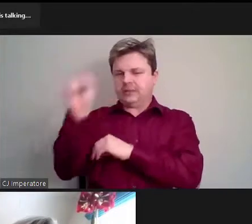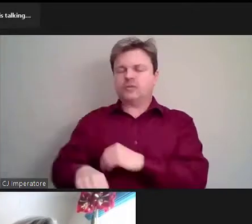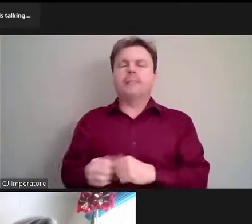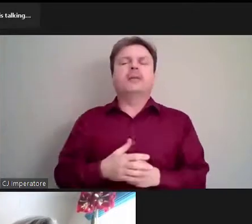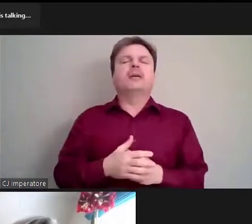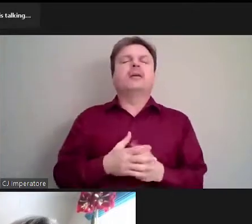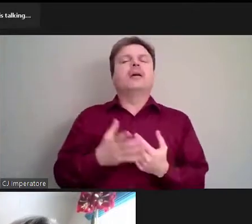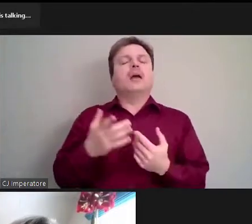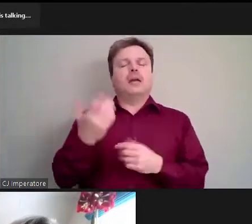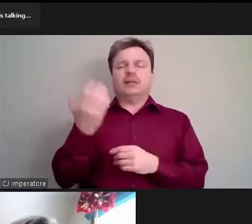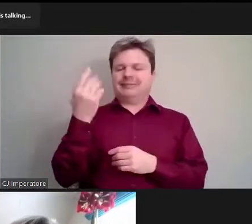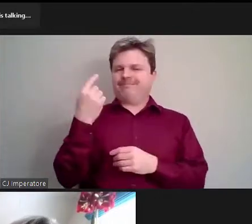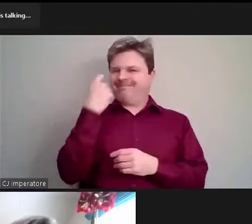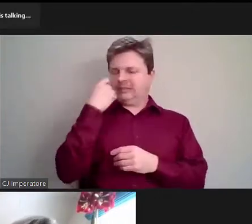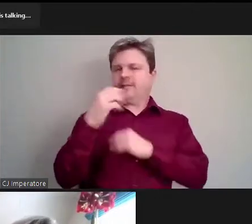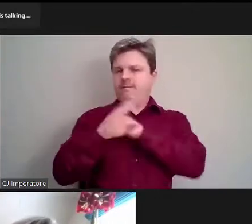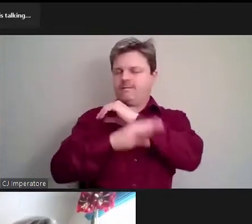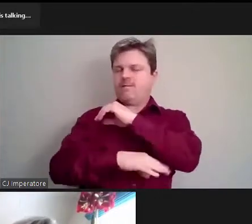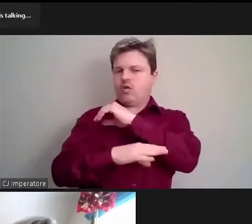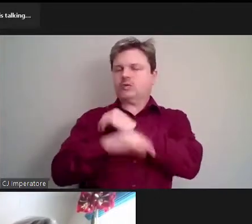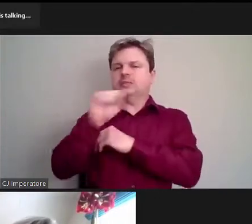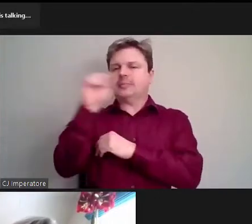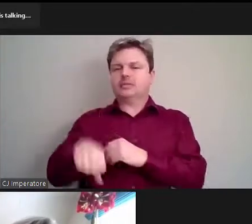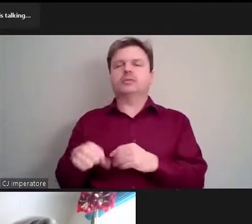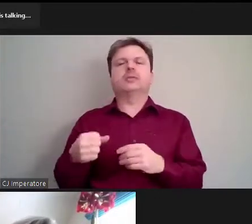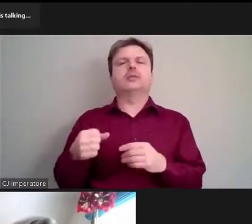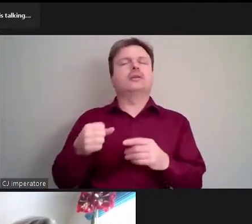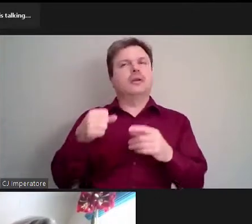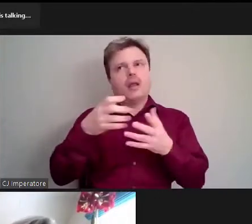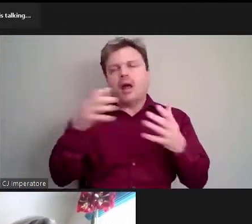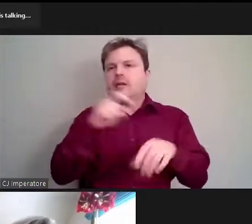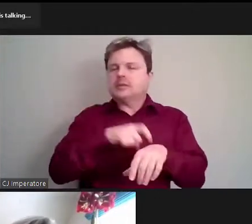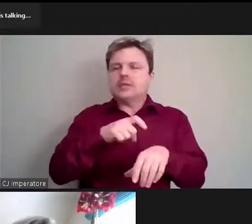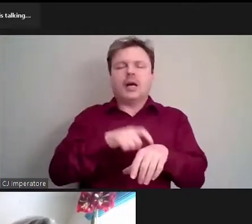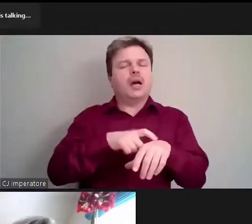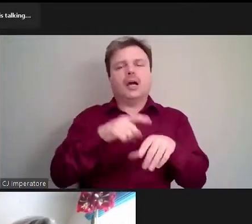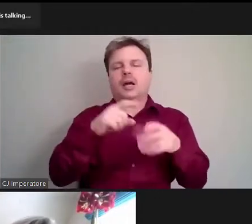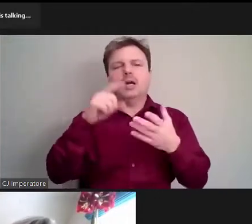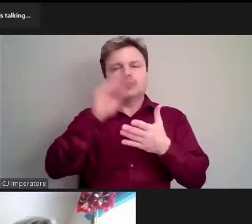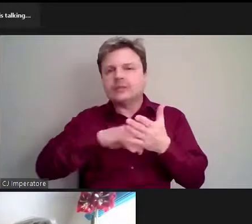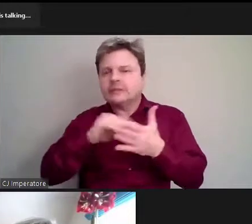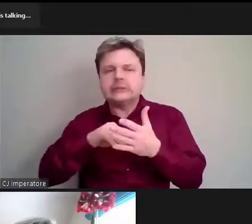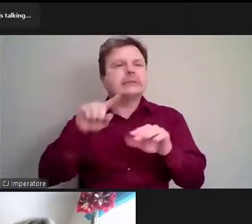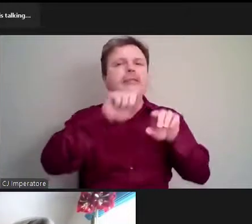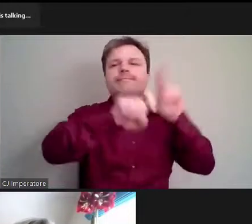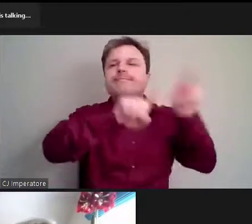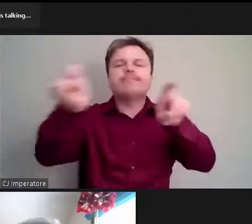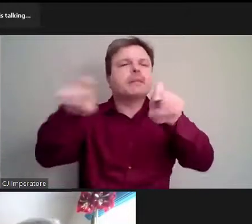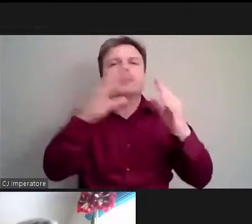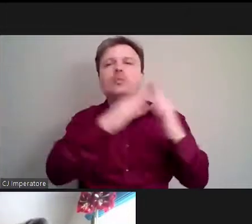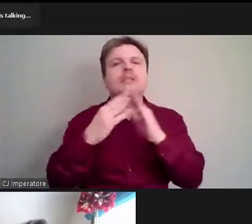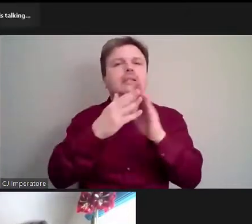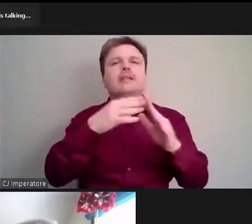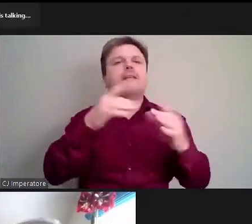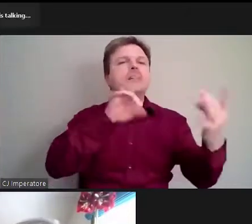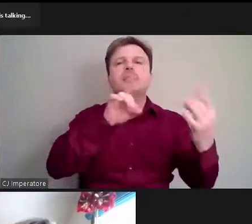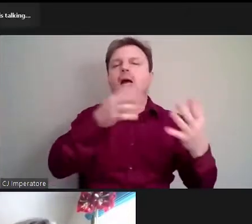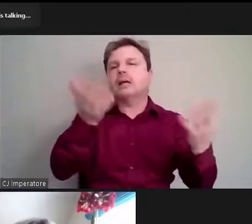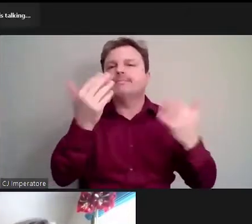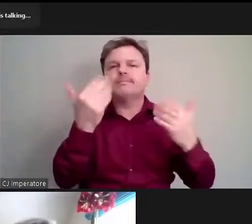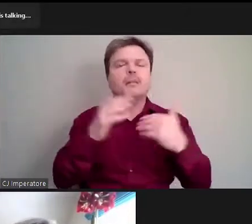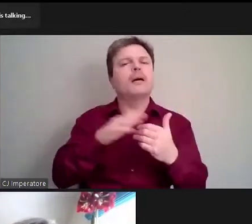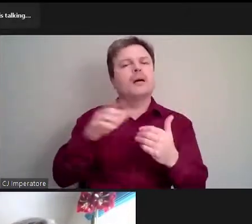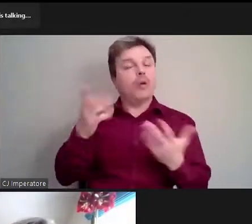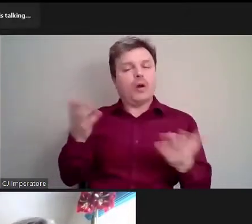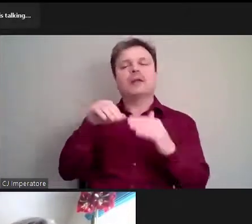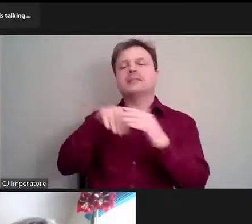time drafting and getting feedback from the community on our accessibility statement. And we hope to get that